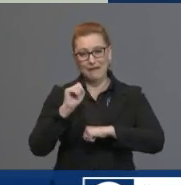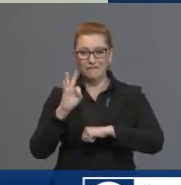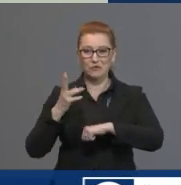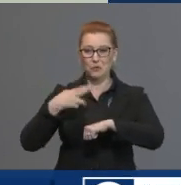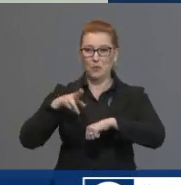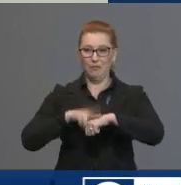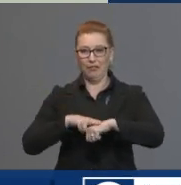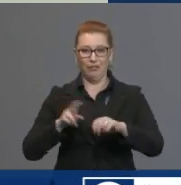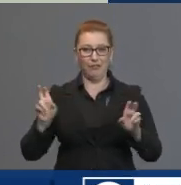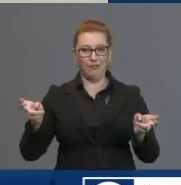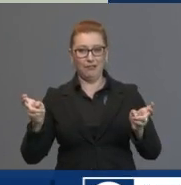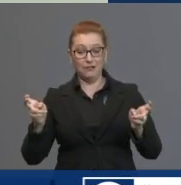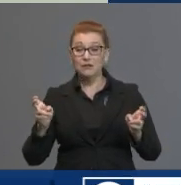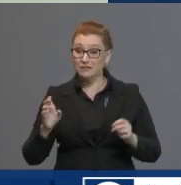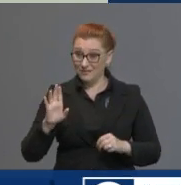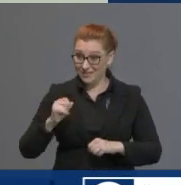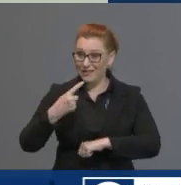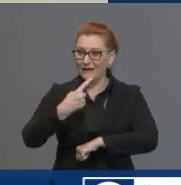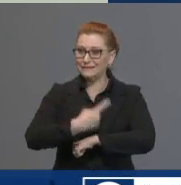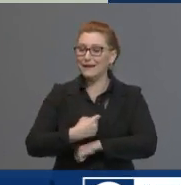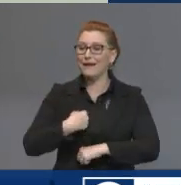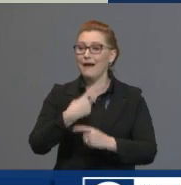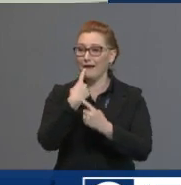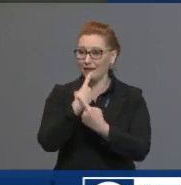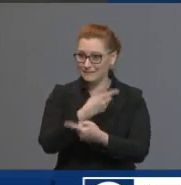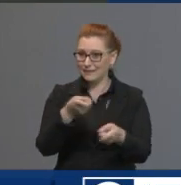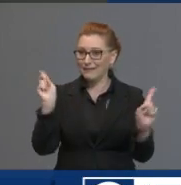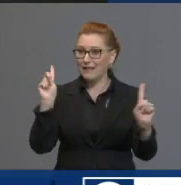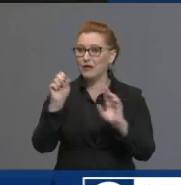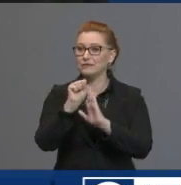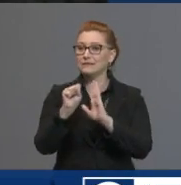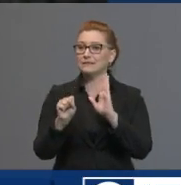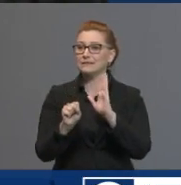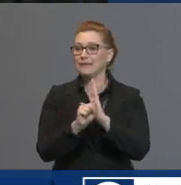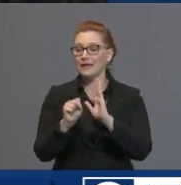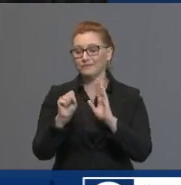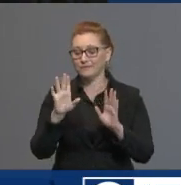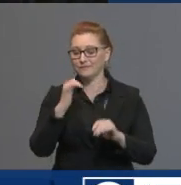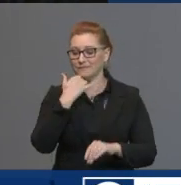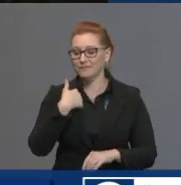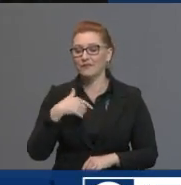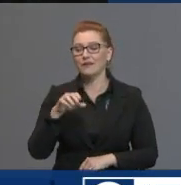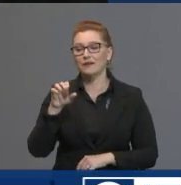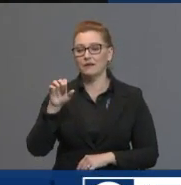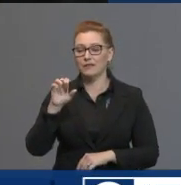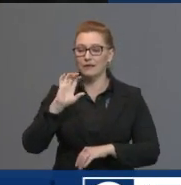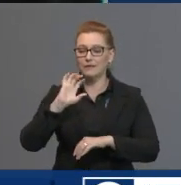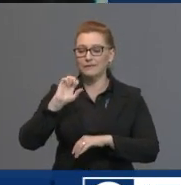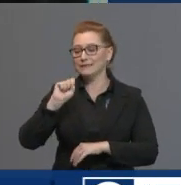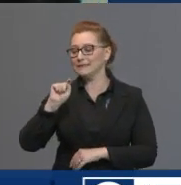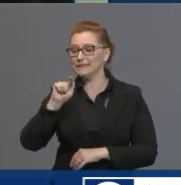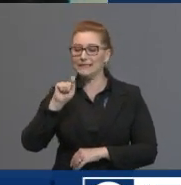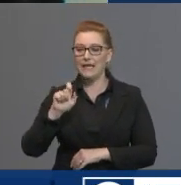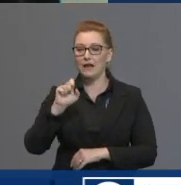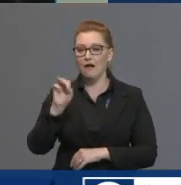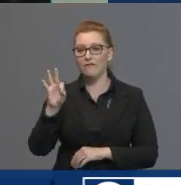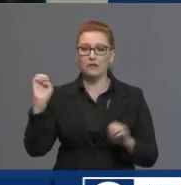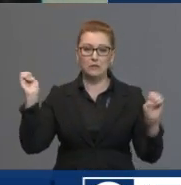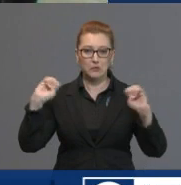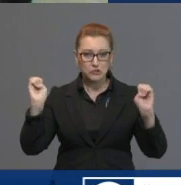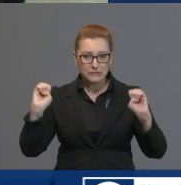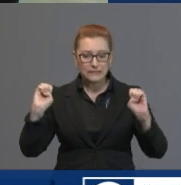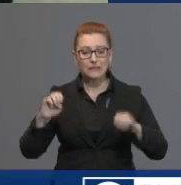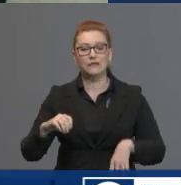of Arizona. That was the day that I declared the state of emergency. It was the day the World